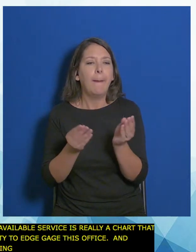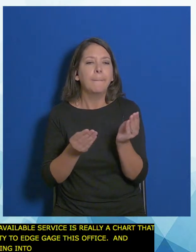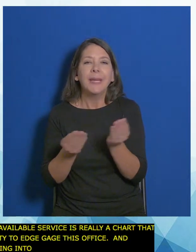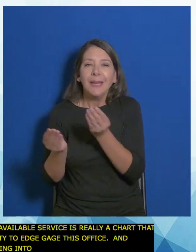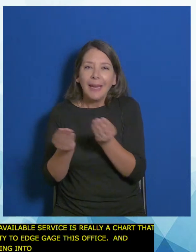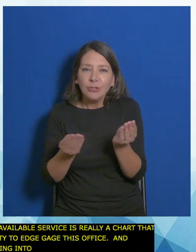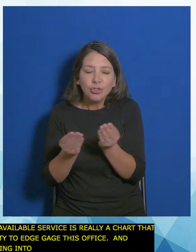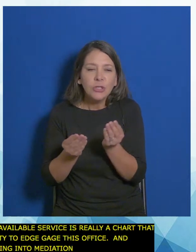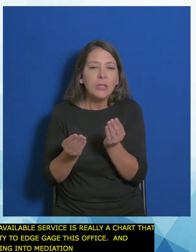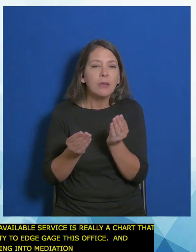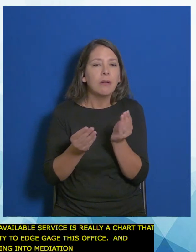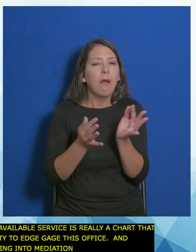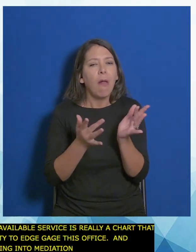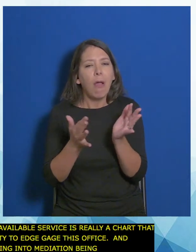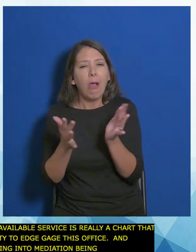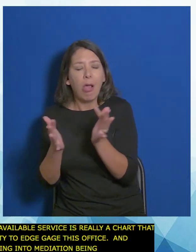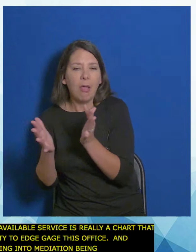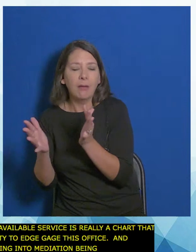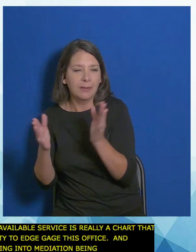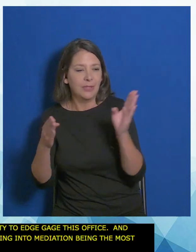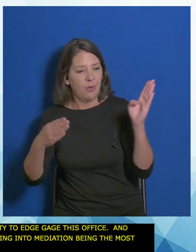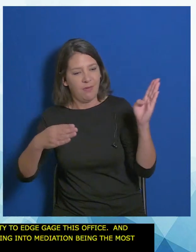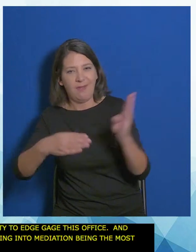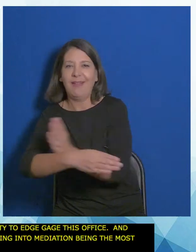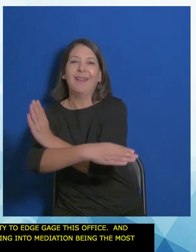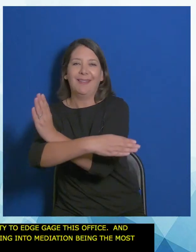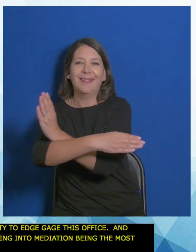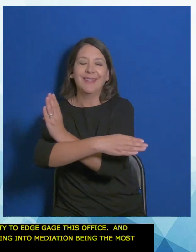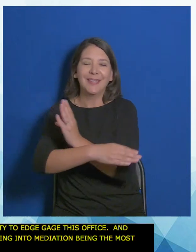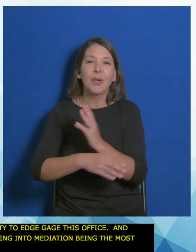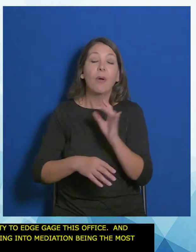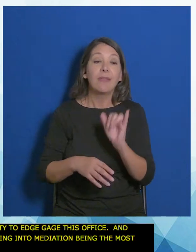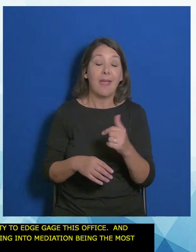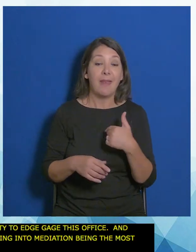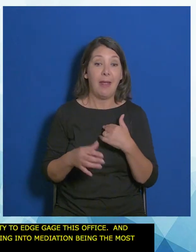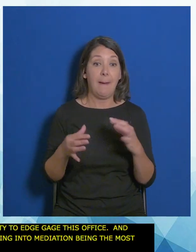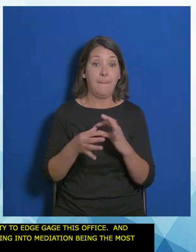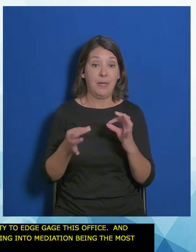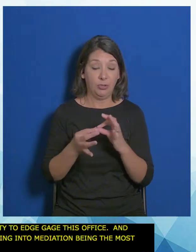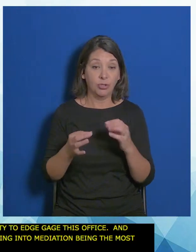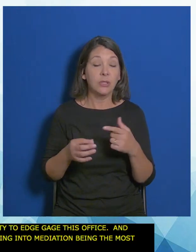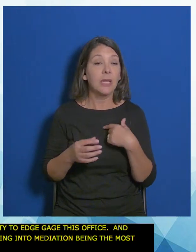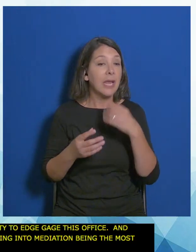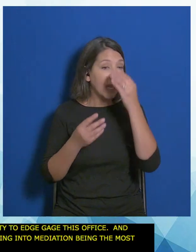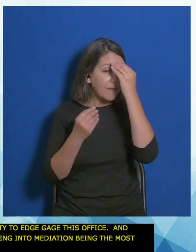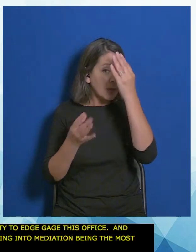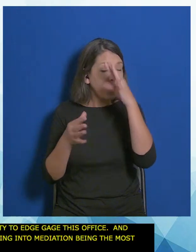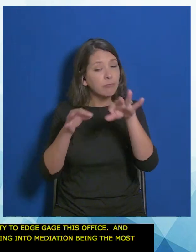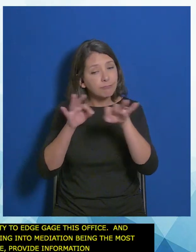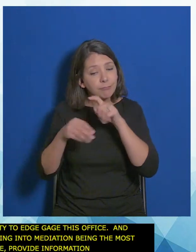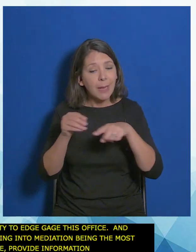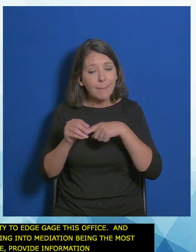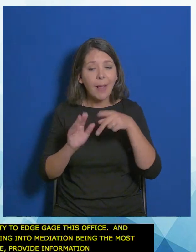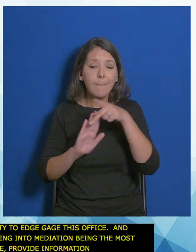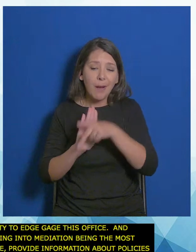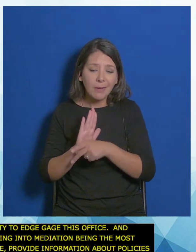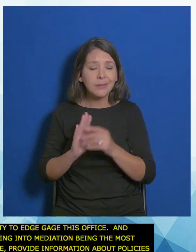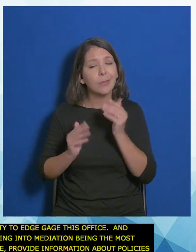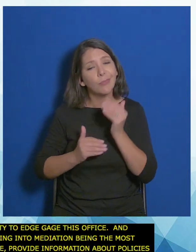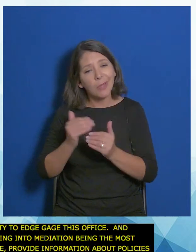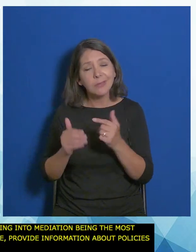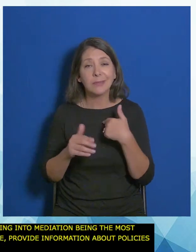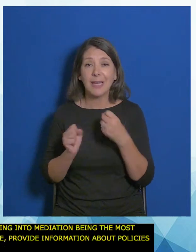most involved. And so if we look under information, as I stated before, provide information about policies and processes, share